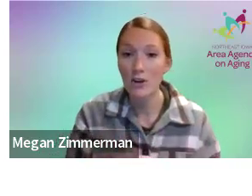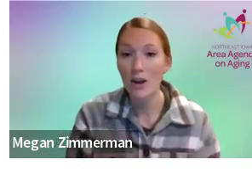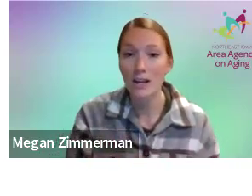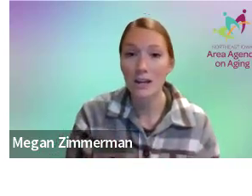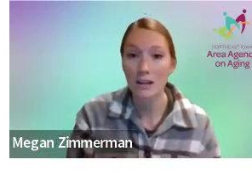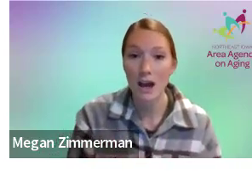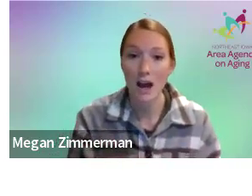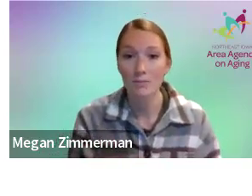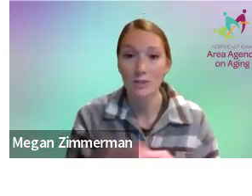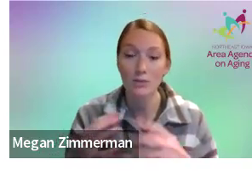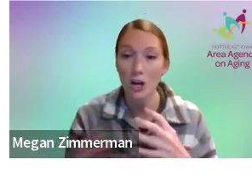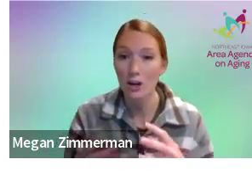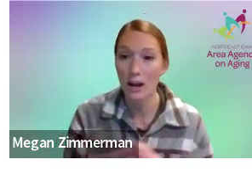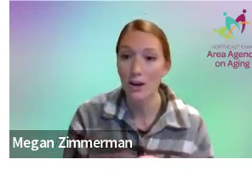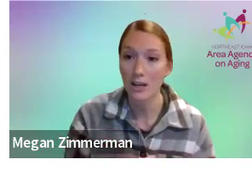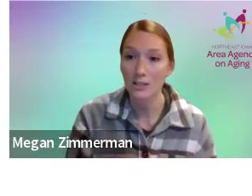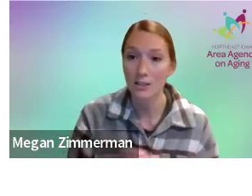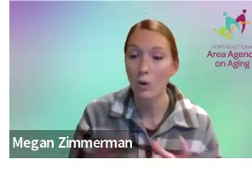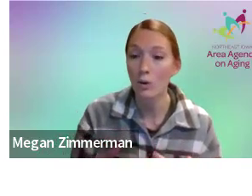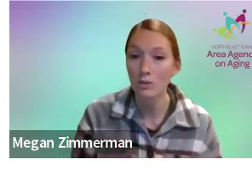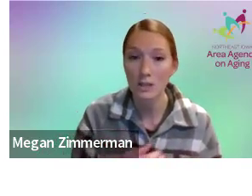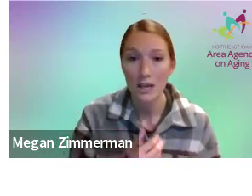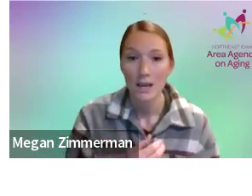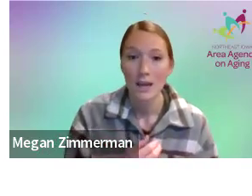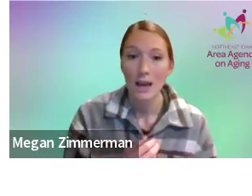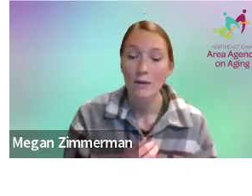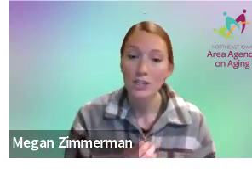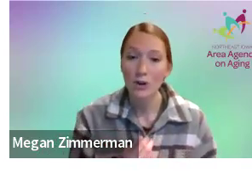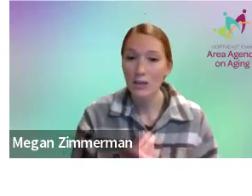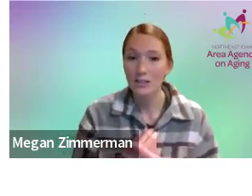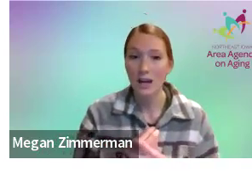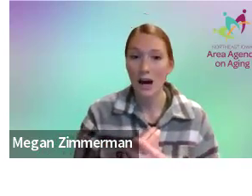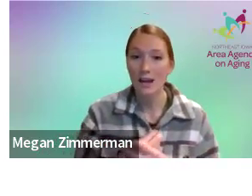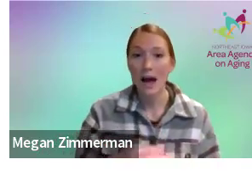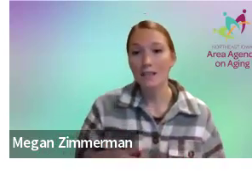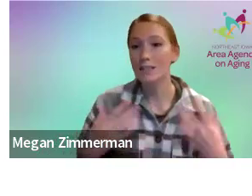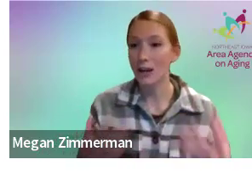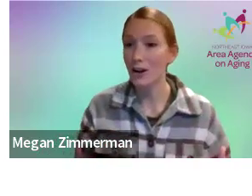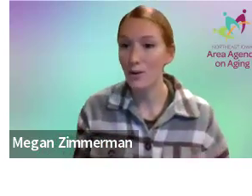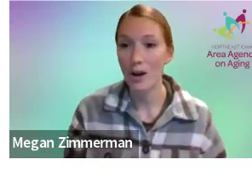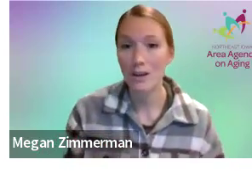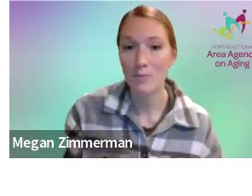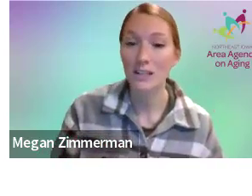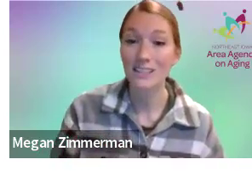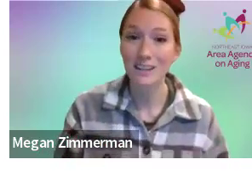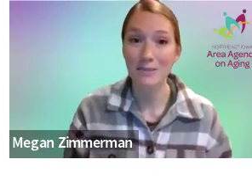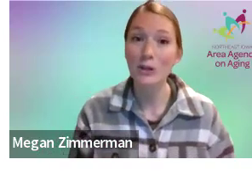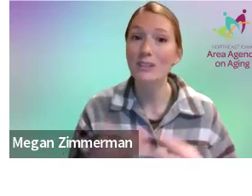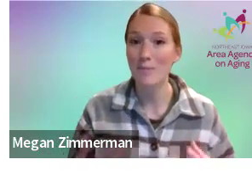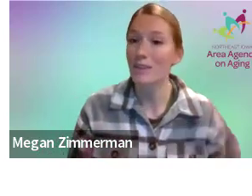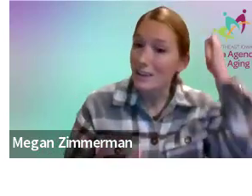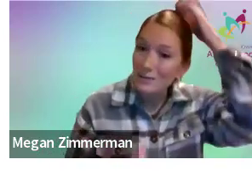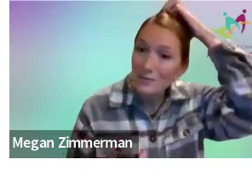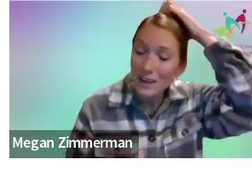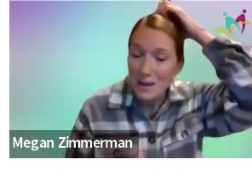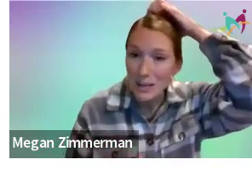are deteriorated, some darker areas, holes. And we show this not to scare anyone, but to